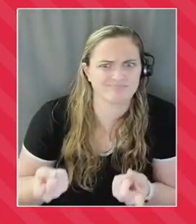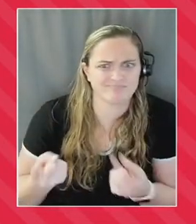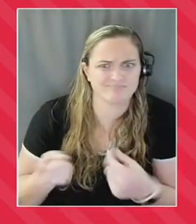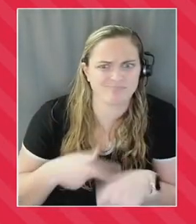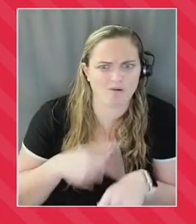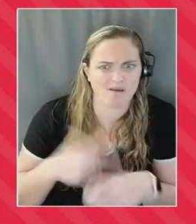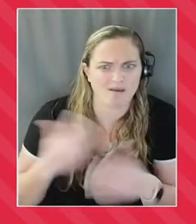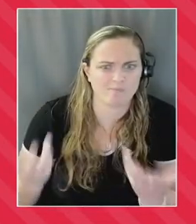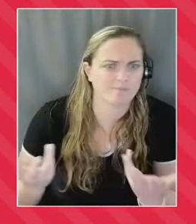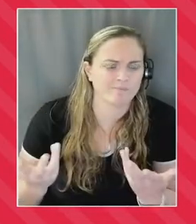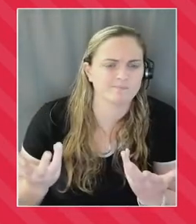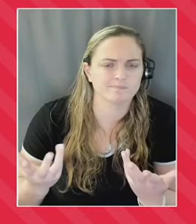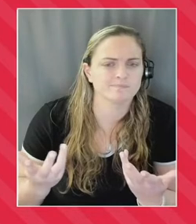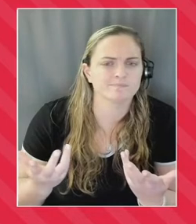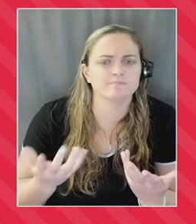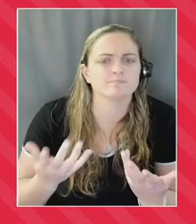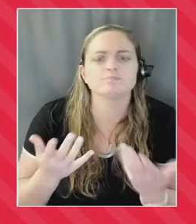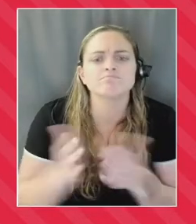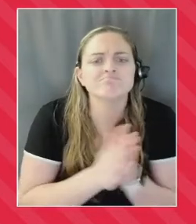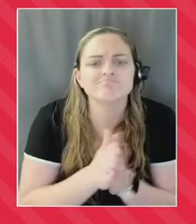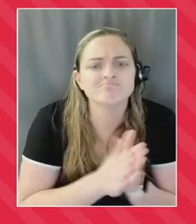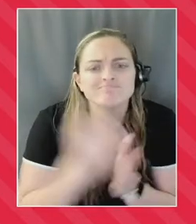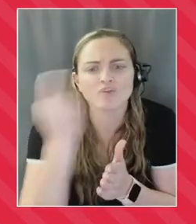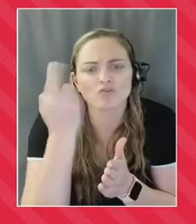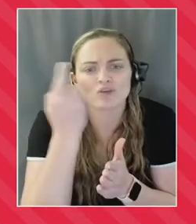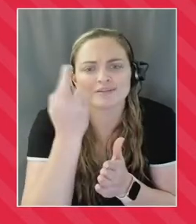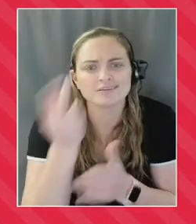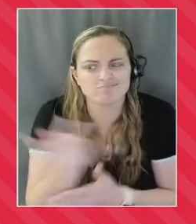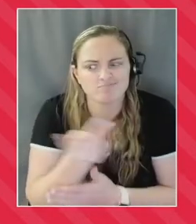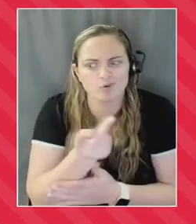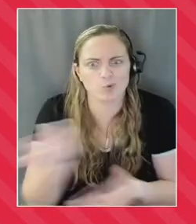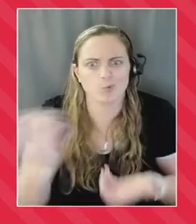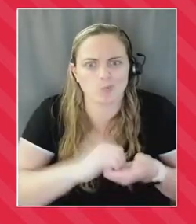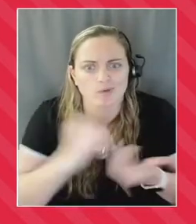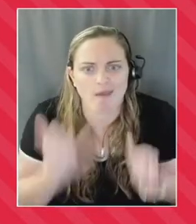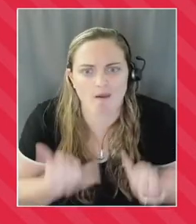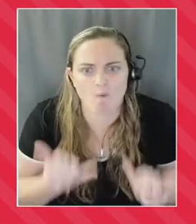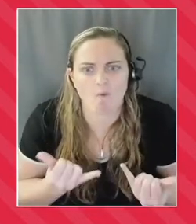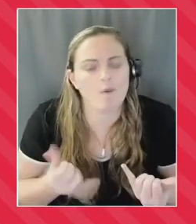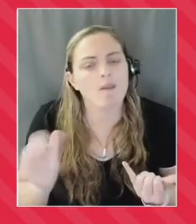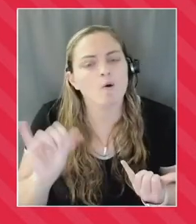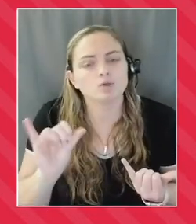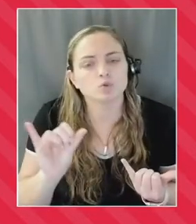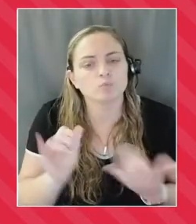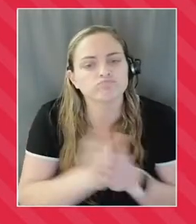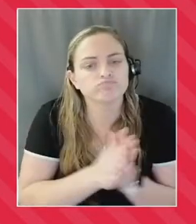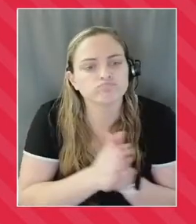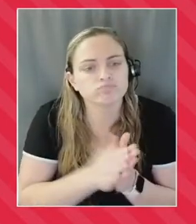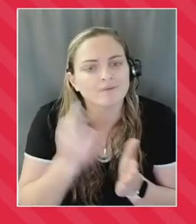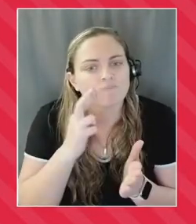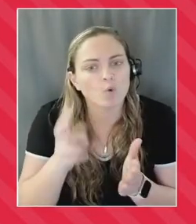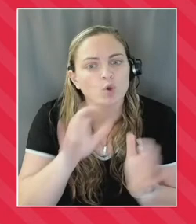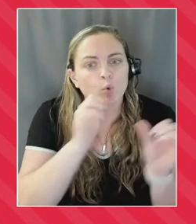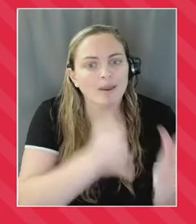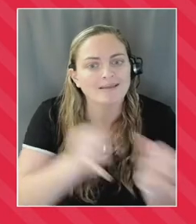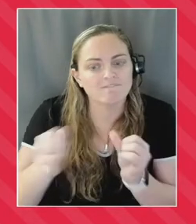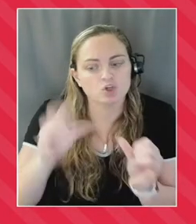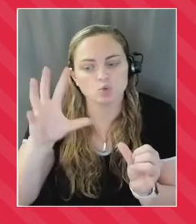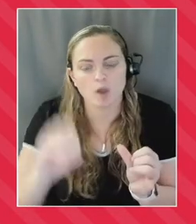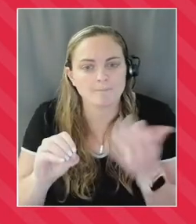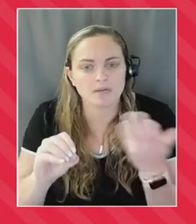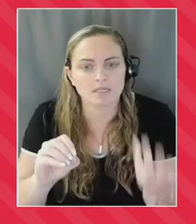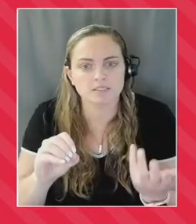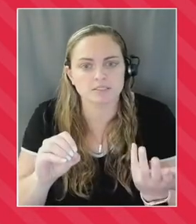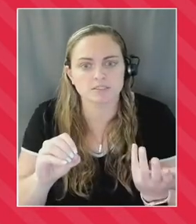So what is the motivation for the two of you to come in together? And also, what's the motivation for your individual companies to